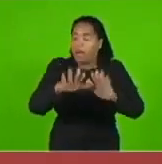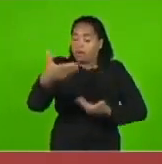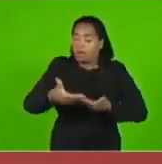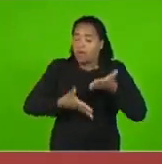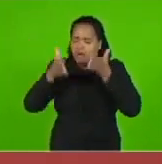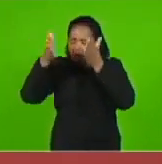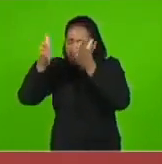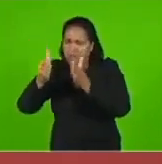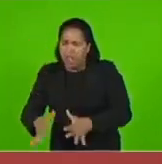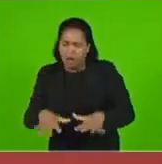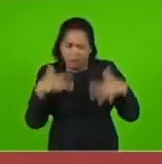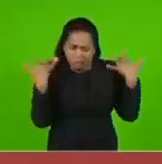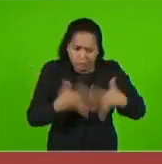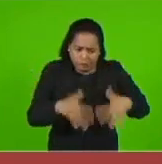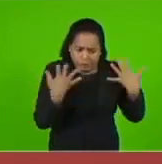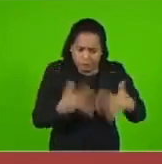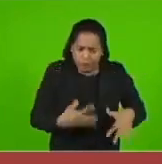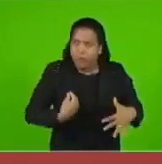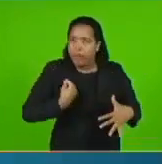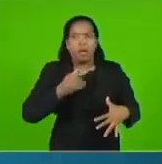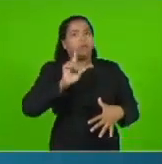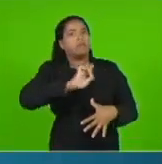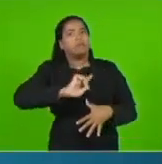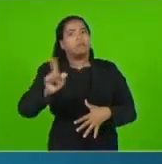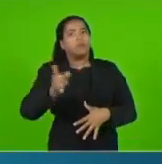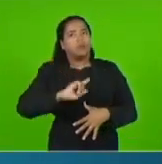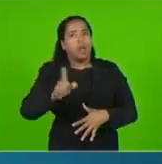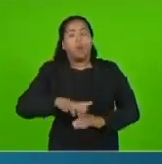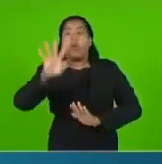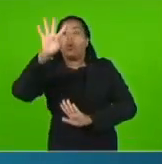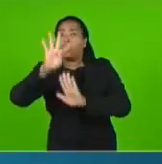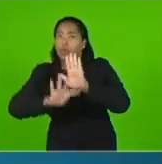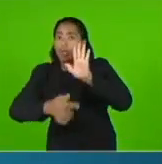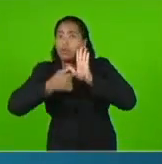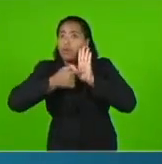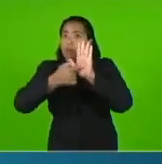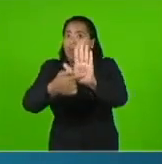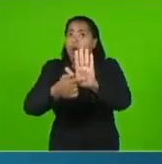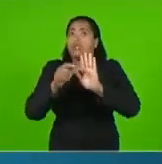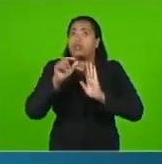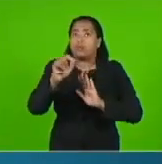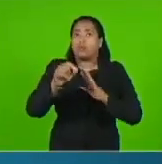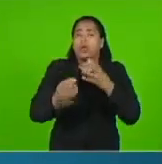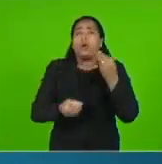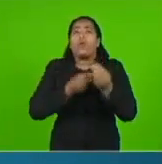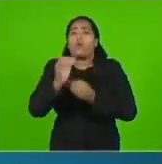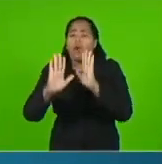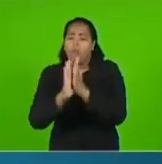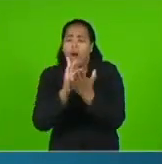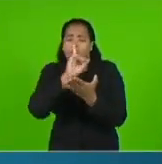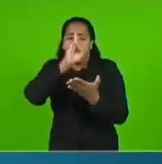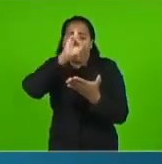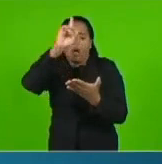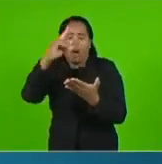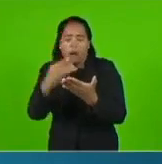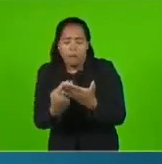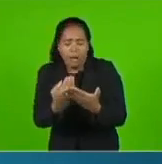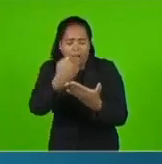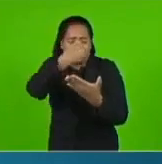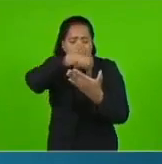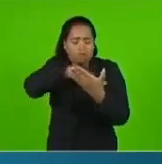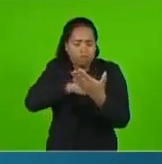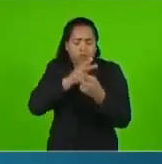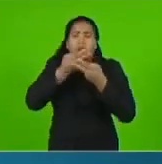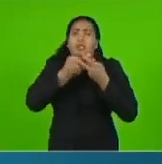changes are taking place, and the faithful church is not going to go through this tribulation. The text says, as you have kept my word of